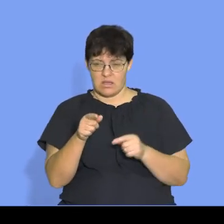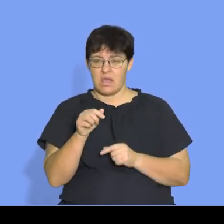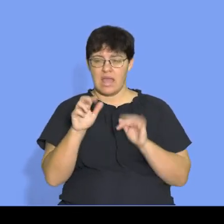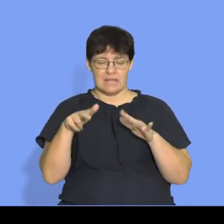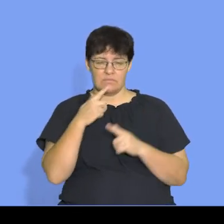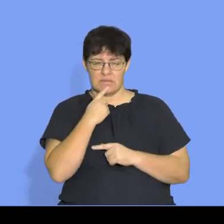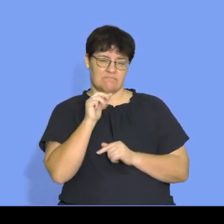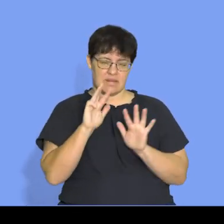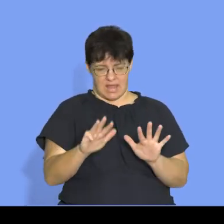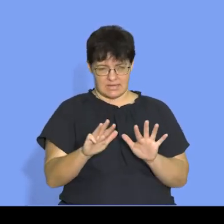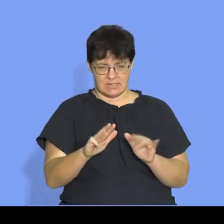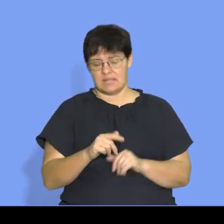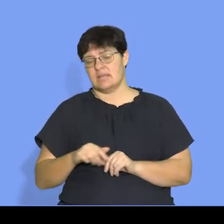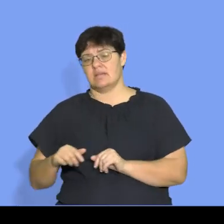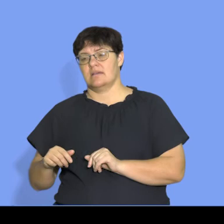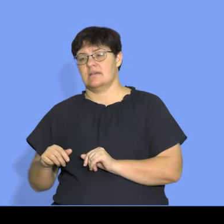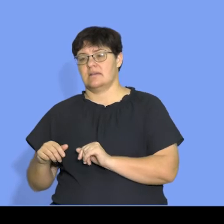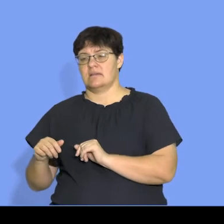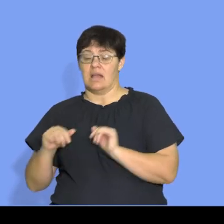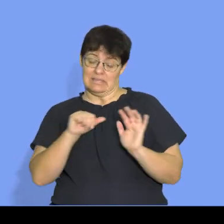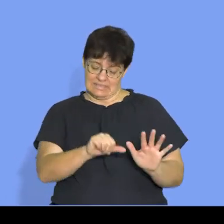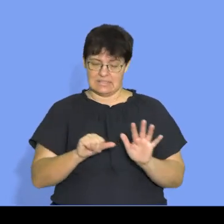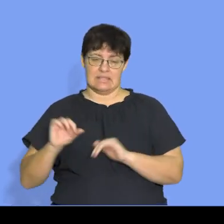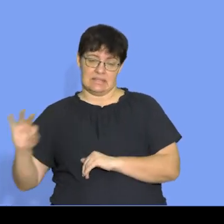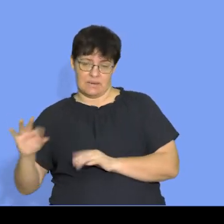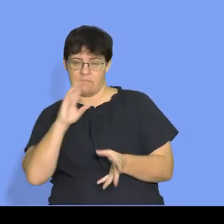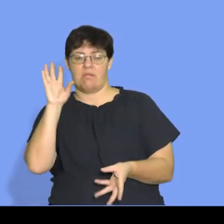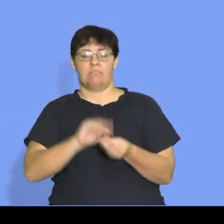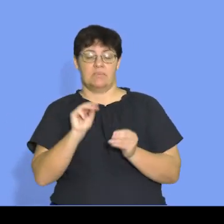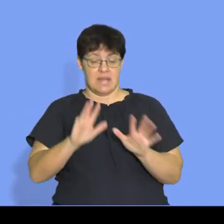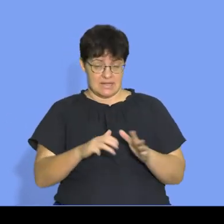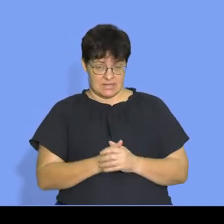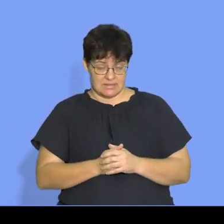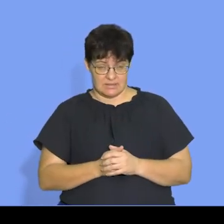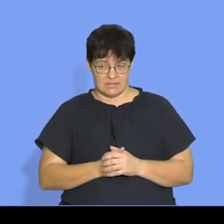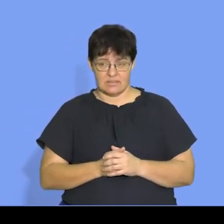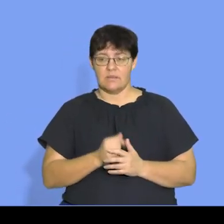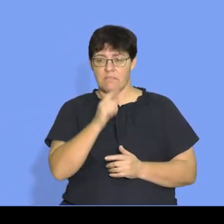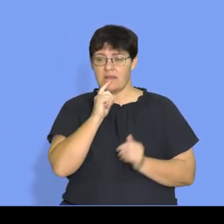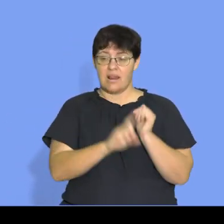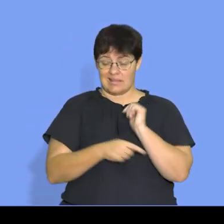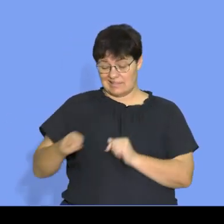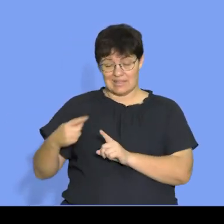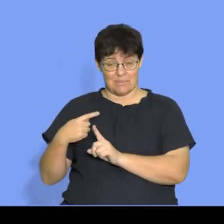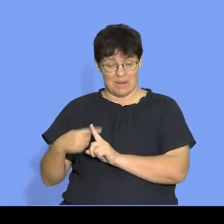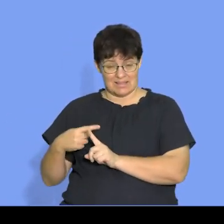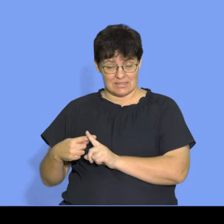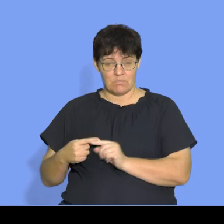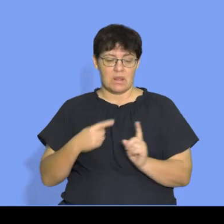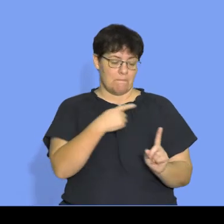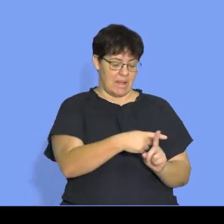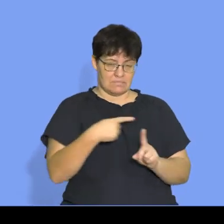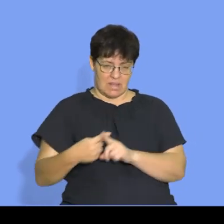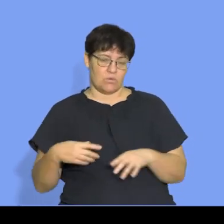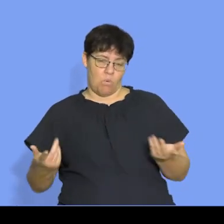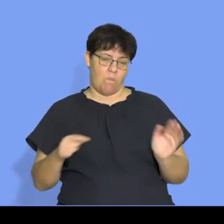9. It will be 6 and 3. And then because the last term is a plus, it must be plus and plus or minus